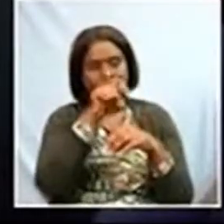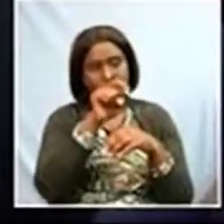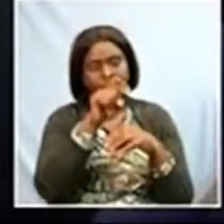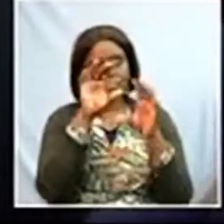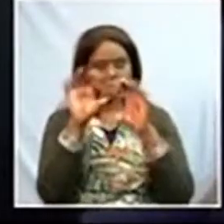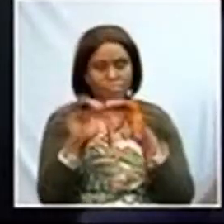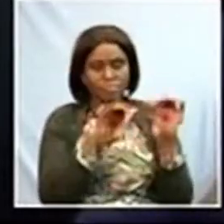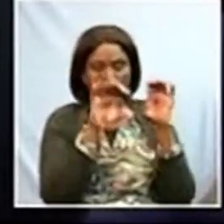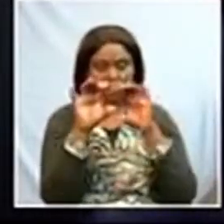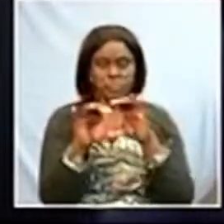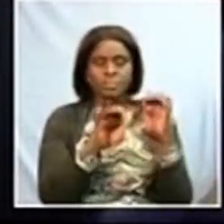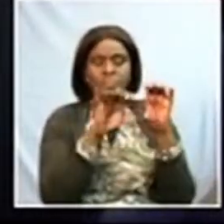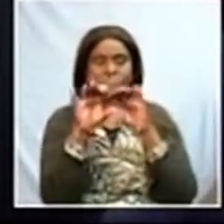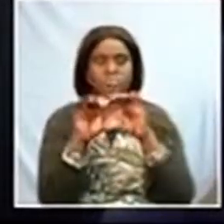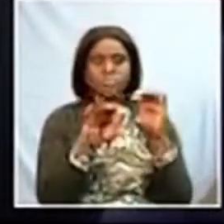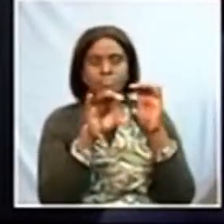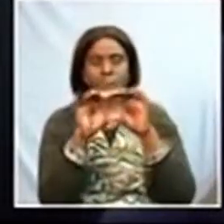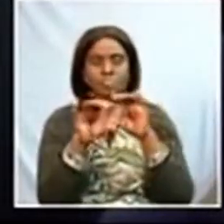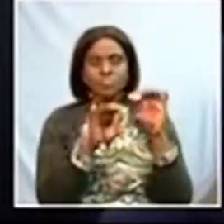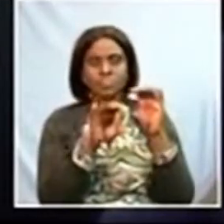do